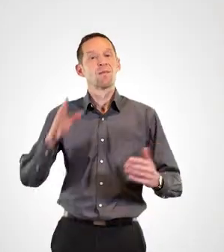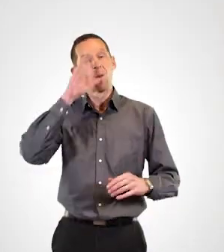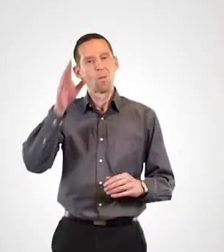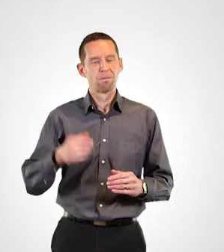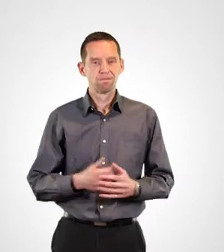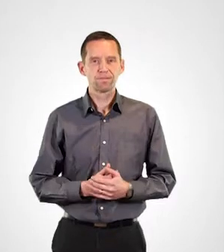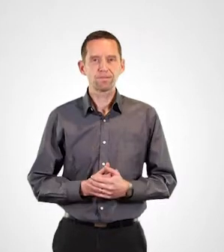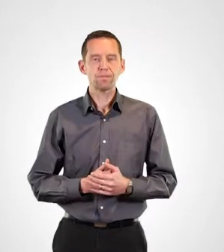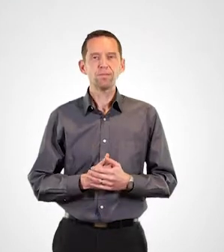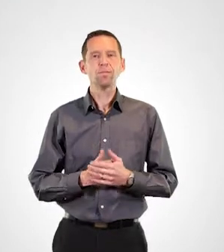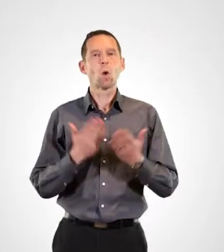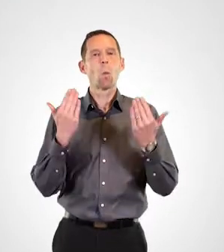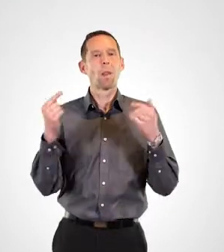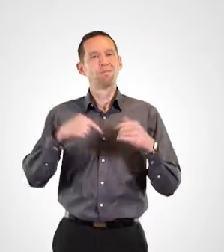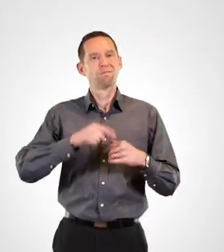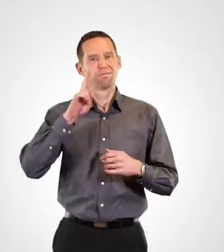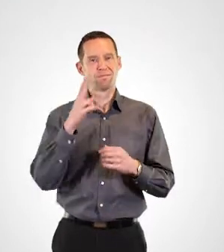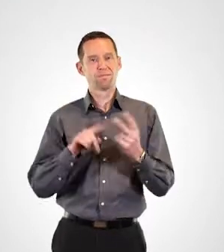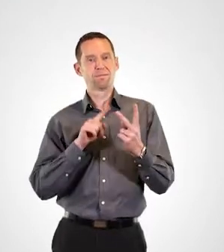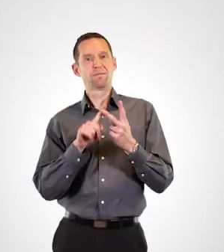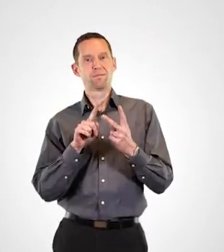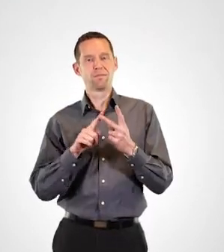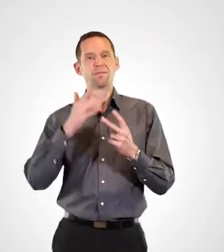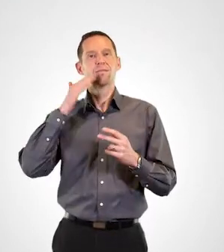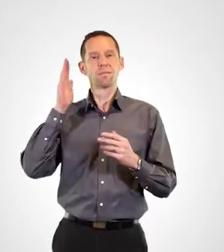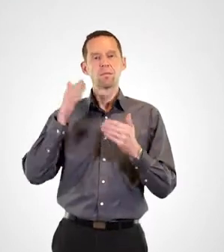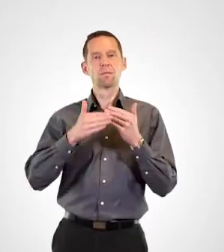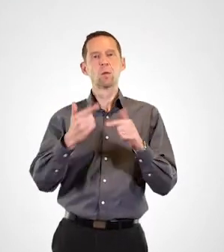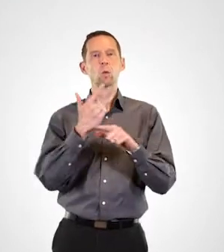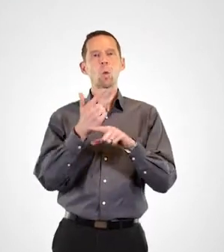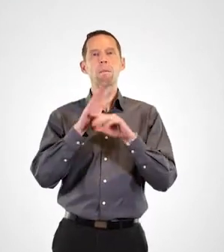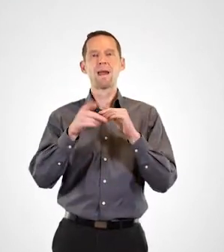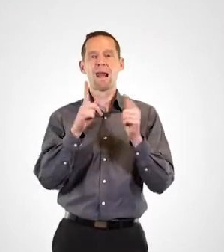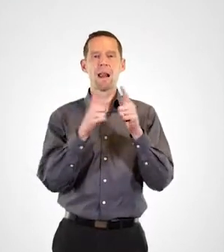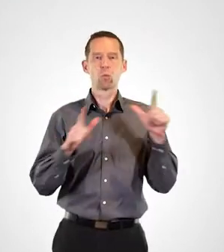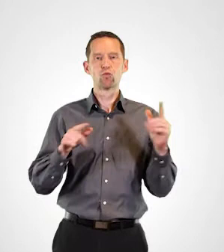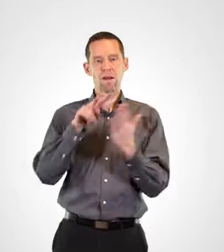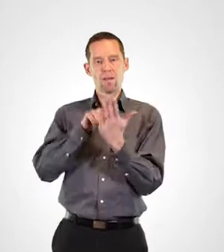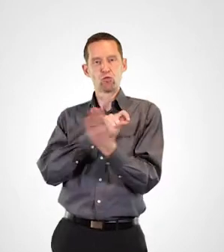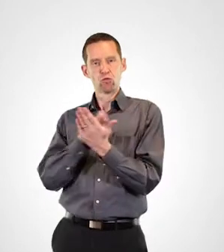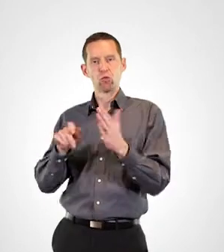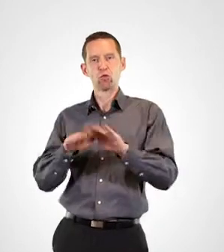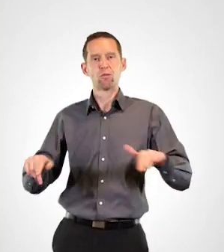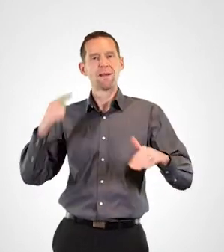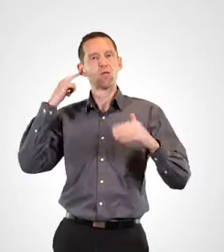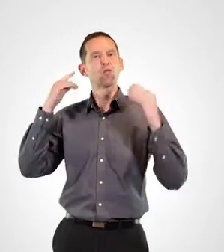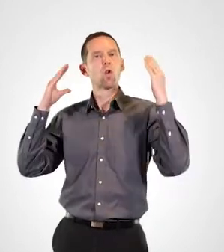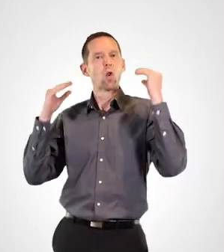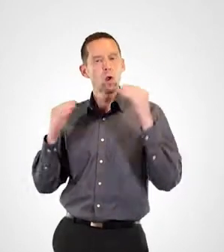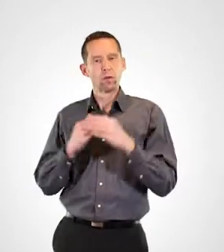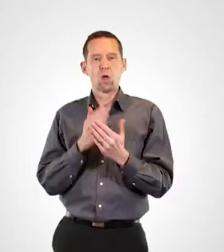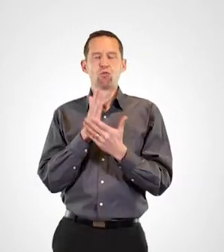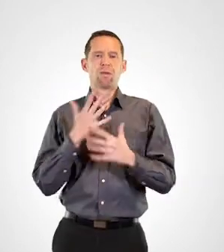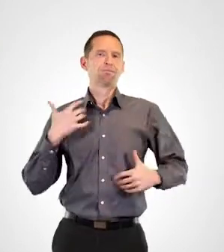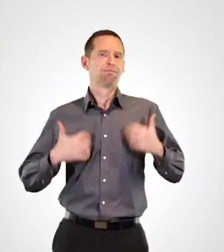Hello there again, and welcome back to this lecture series on language and literacy in children with hearing loss. It's